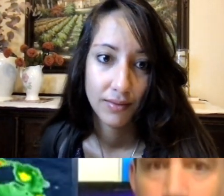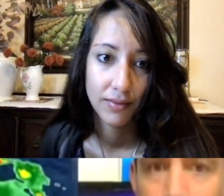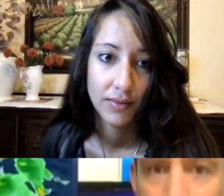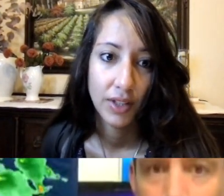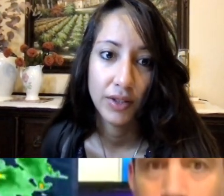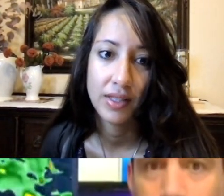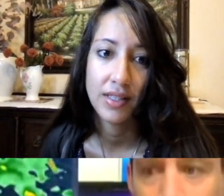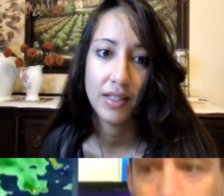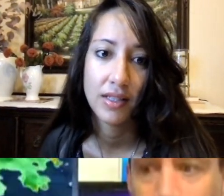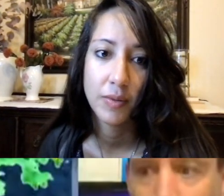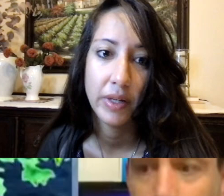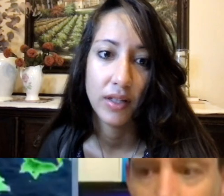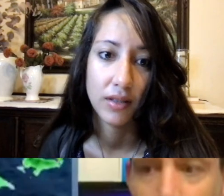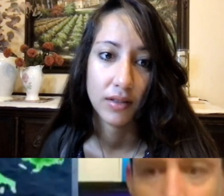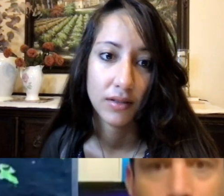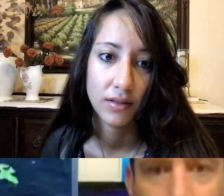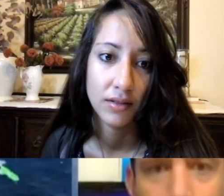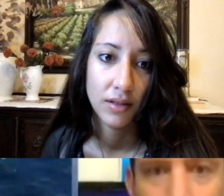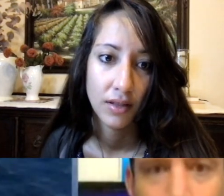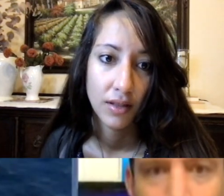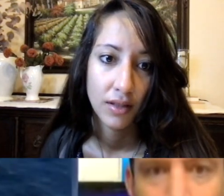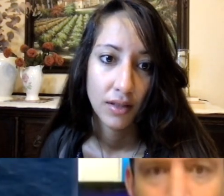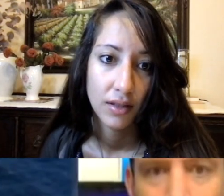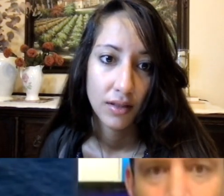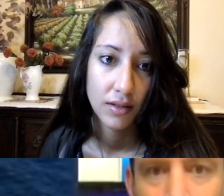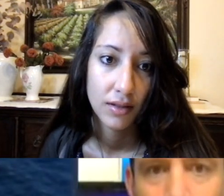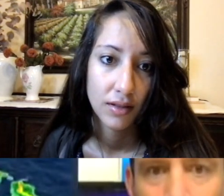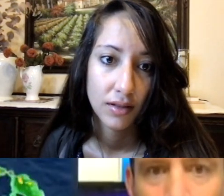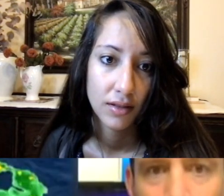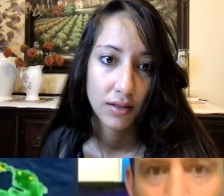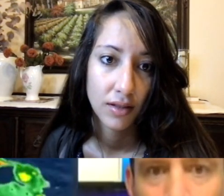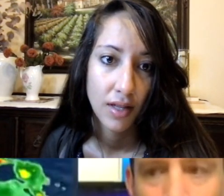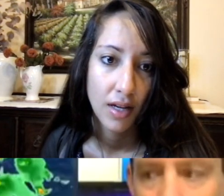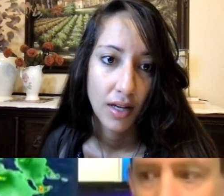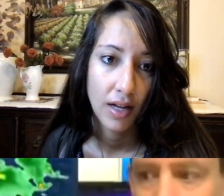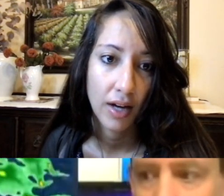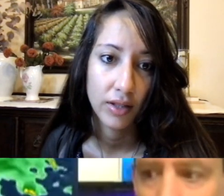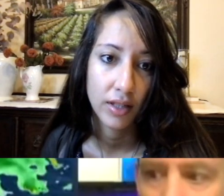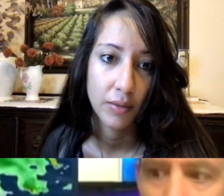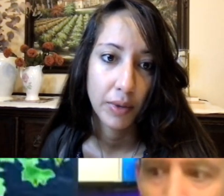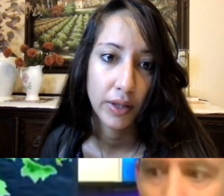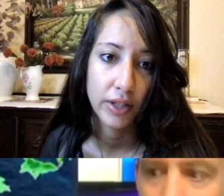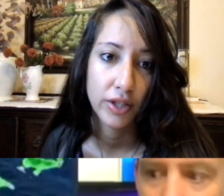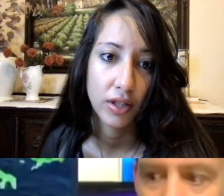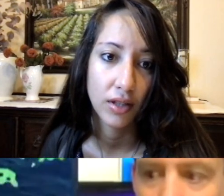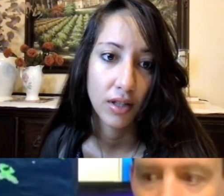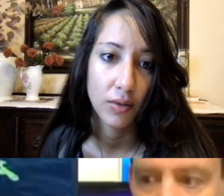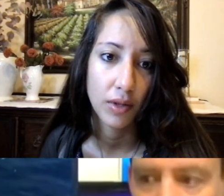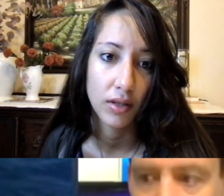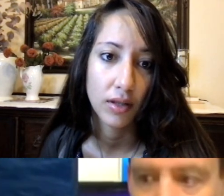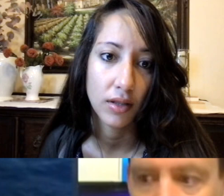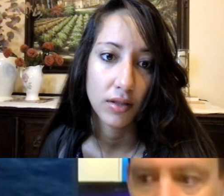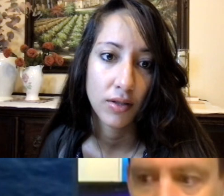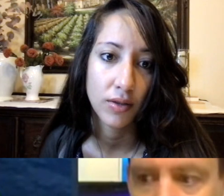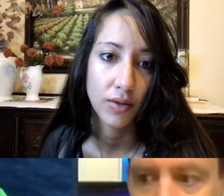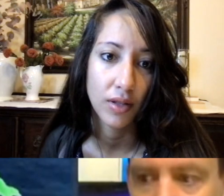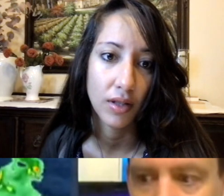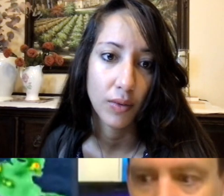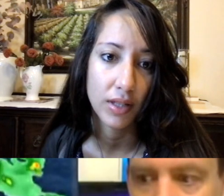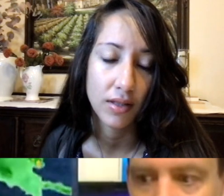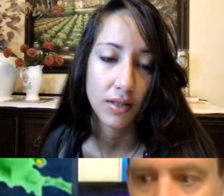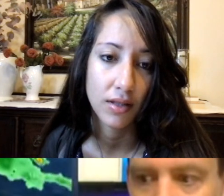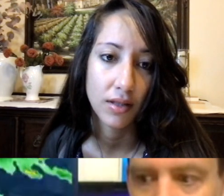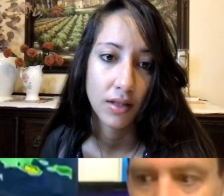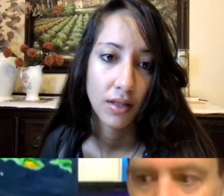storms. You could see the and then spin. Also too, we've had a lot of folks, Eric, joining us from the Jacksonville area. And how it could push Florida. A lot of water also, too, onto